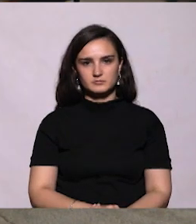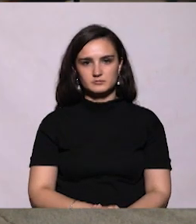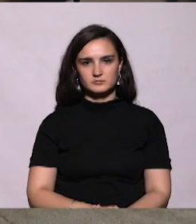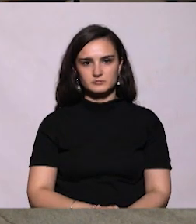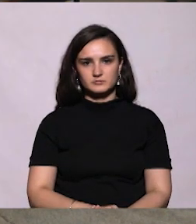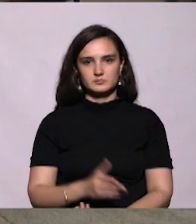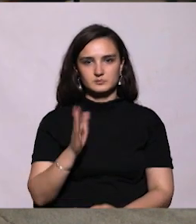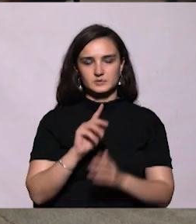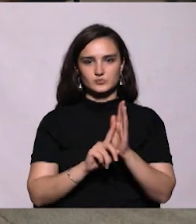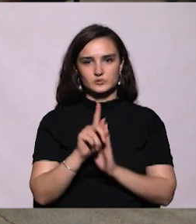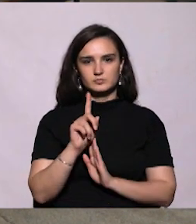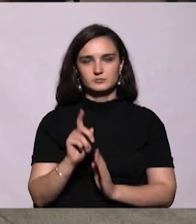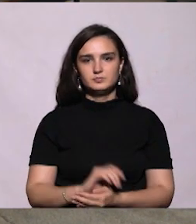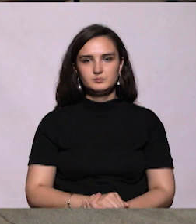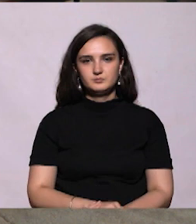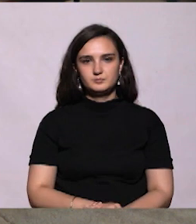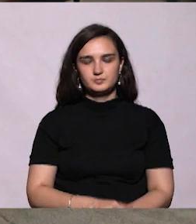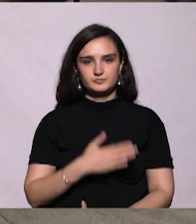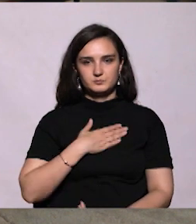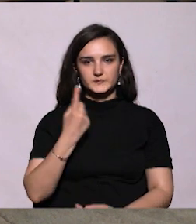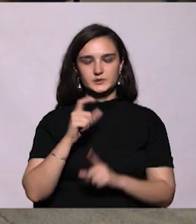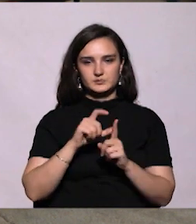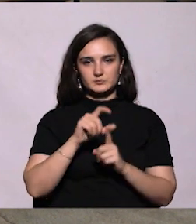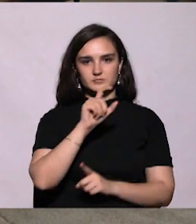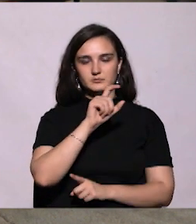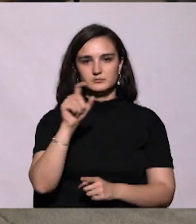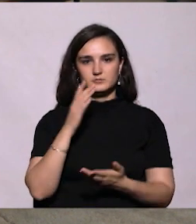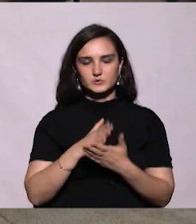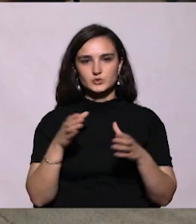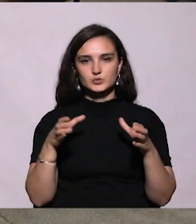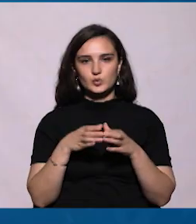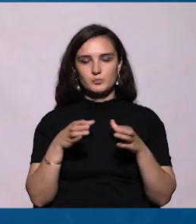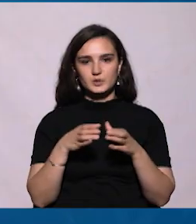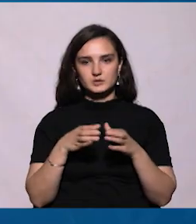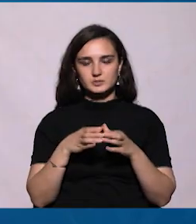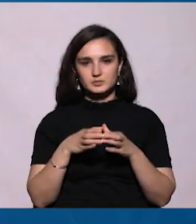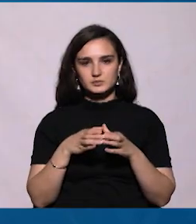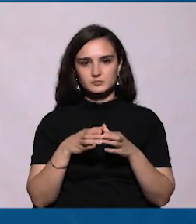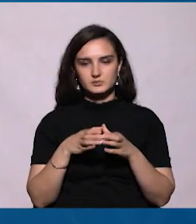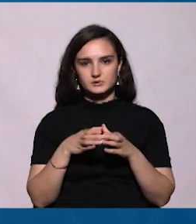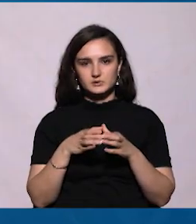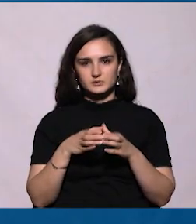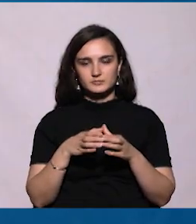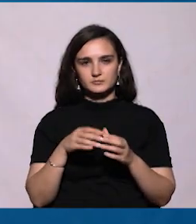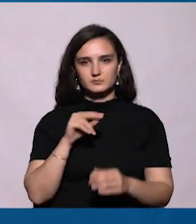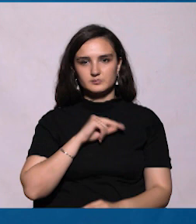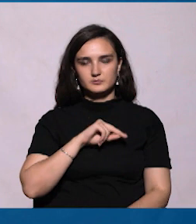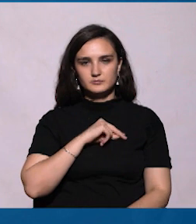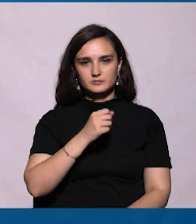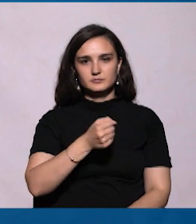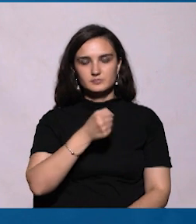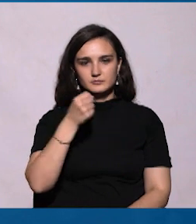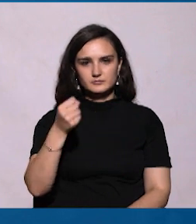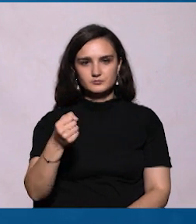Let's start. Let's begin. Our first sentence reads, companies, blank, is higher than last